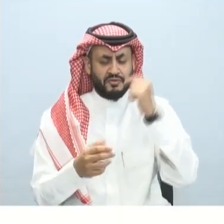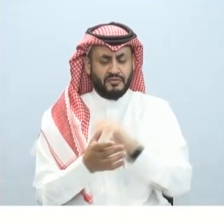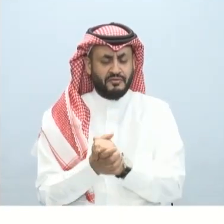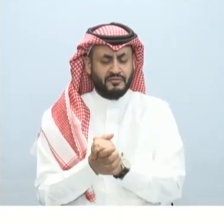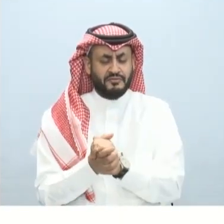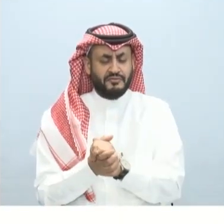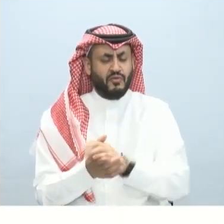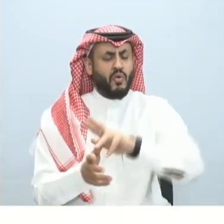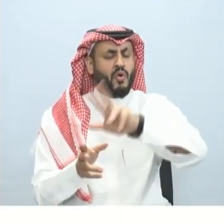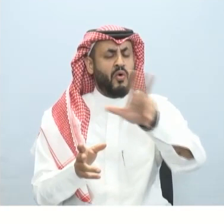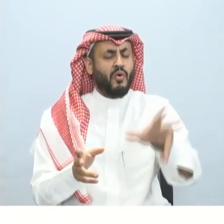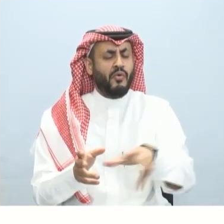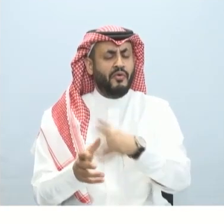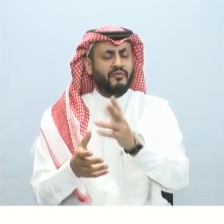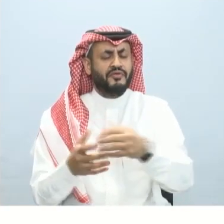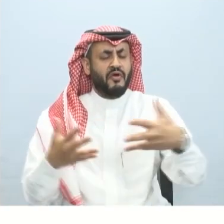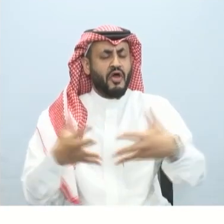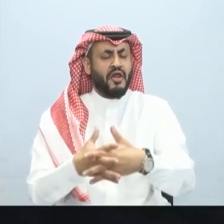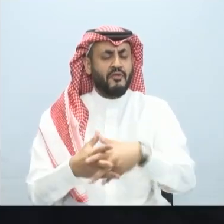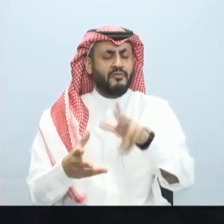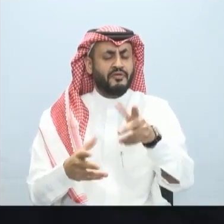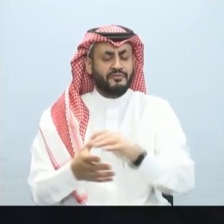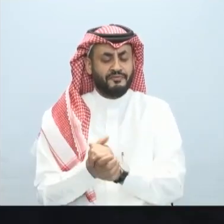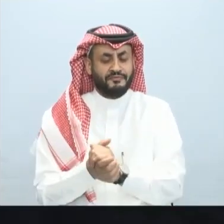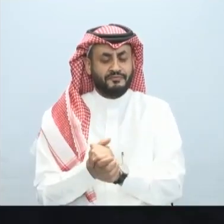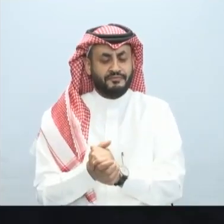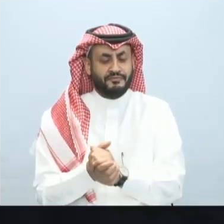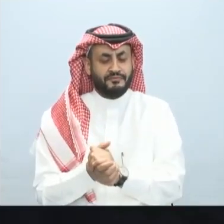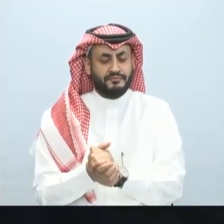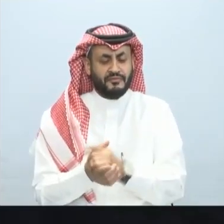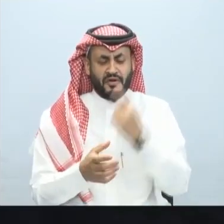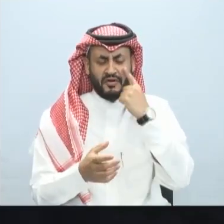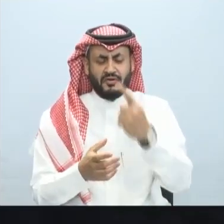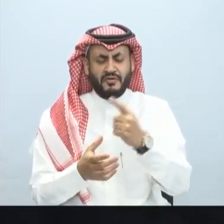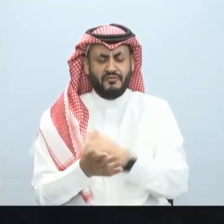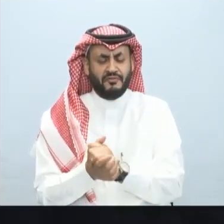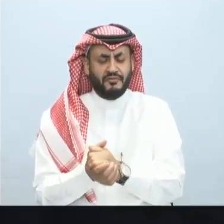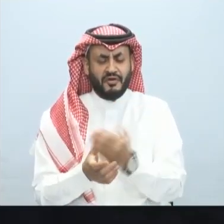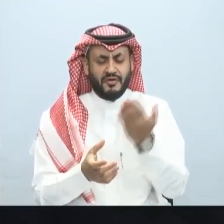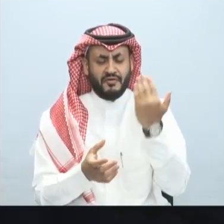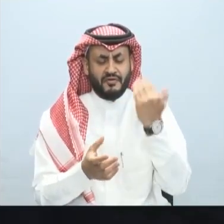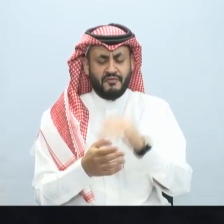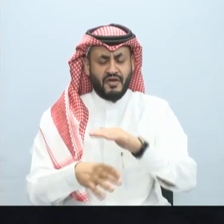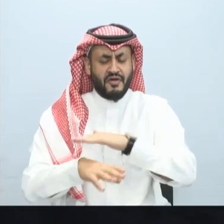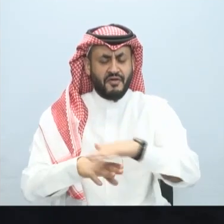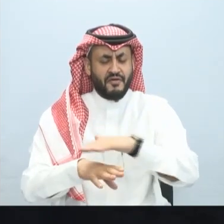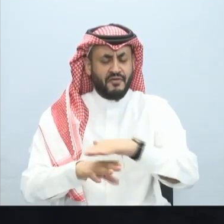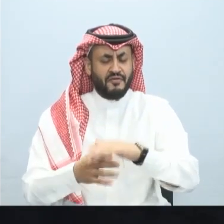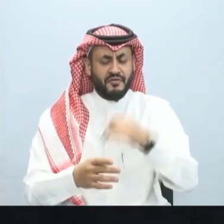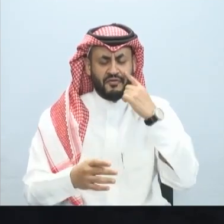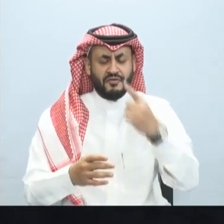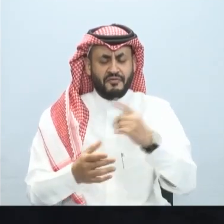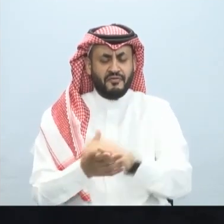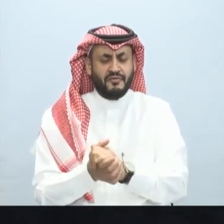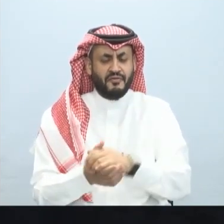do all these sentences have in common? So I'm going to give you just a second here, just to go back, scan with me, and see what